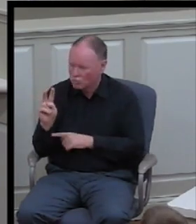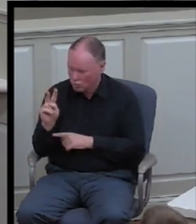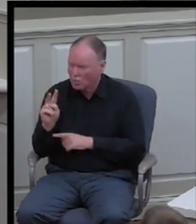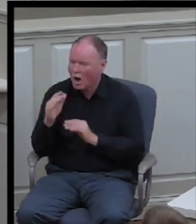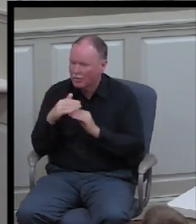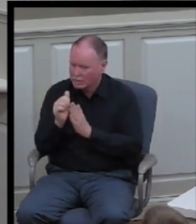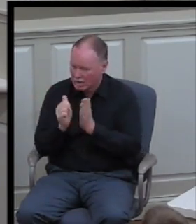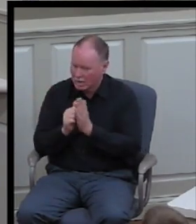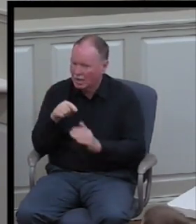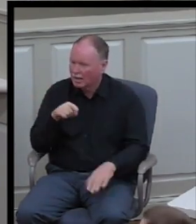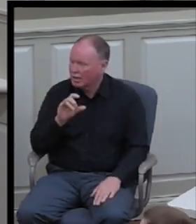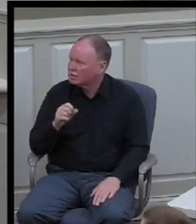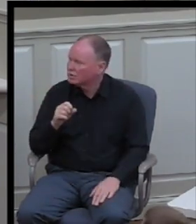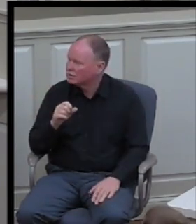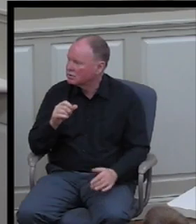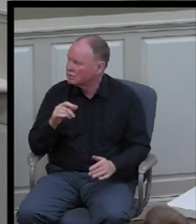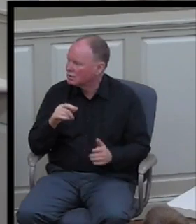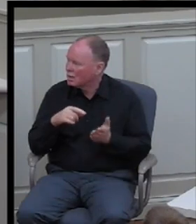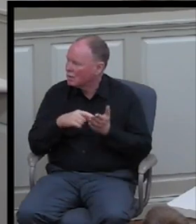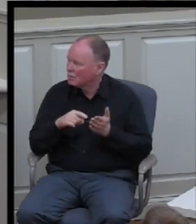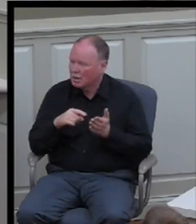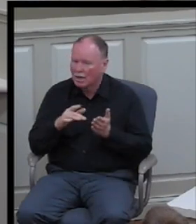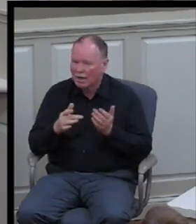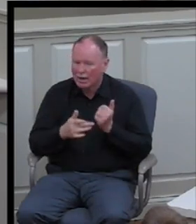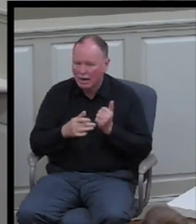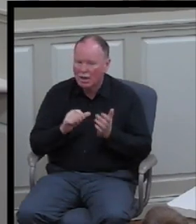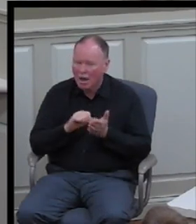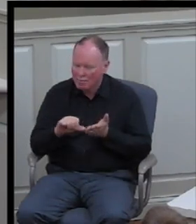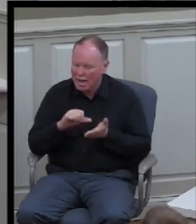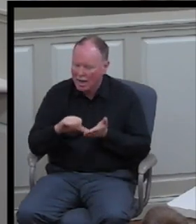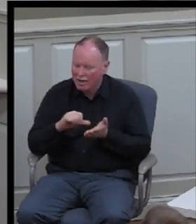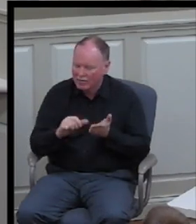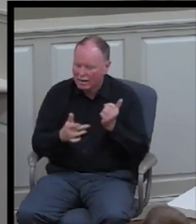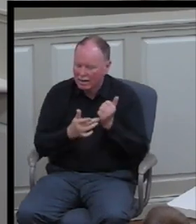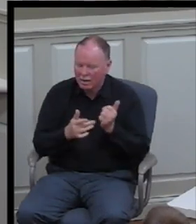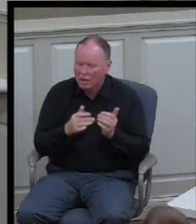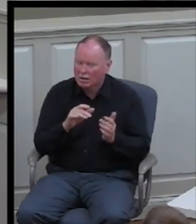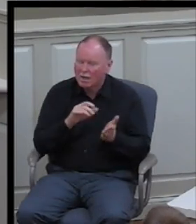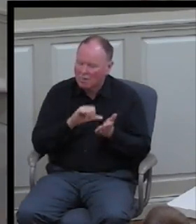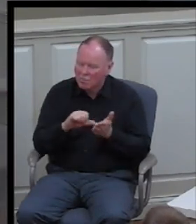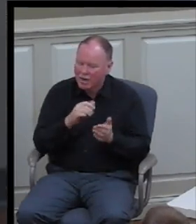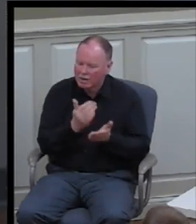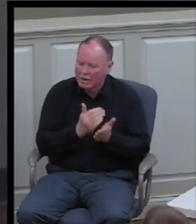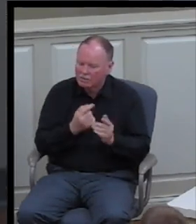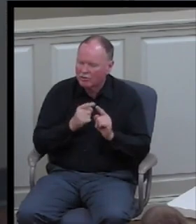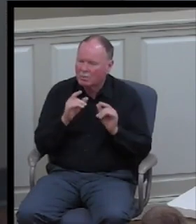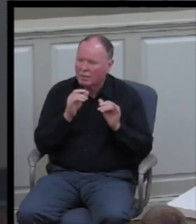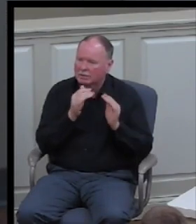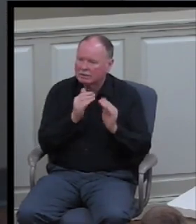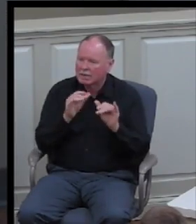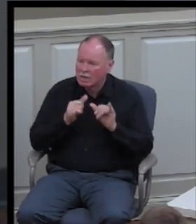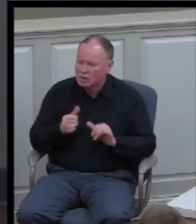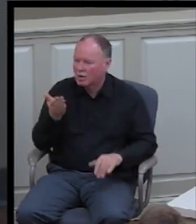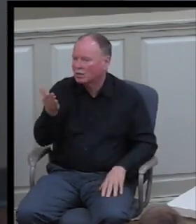2019-05-13-02. This is a paving list from our city engineer, Mr. John Castle. Evening, Mayor, Commissioners.